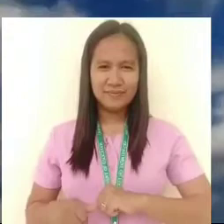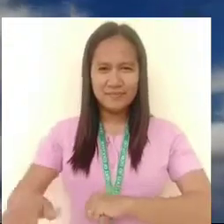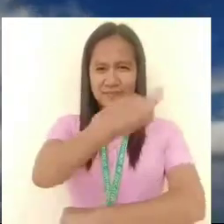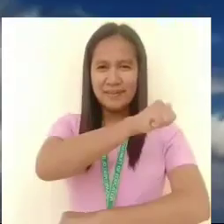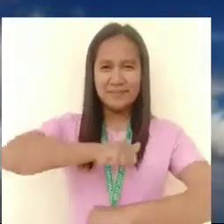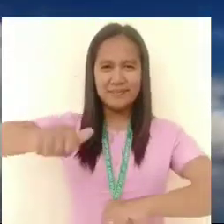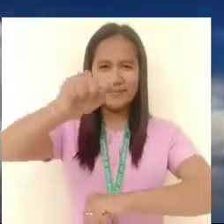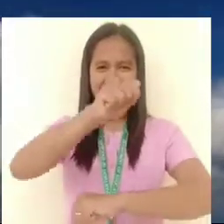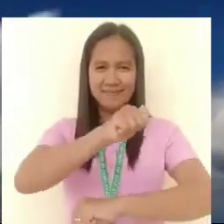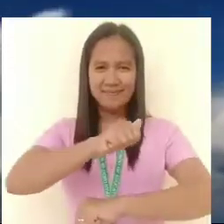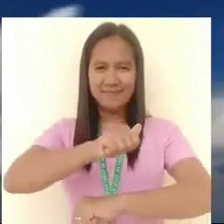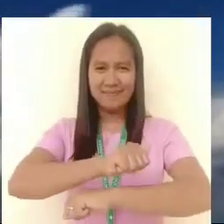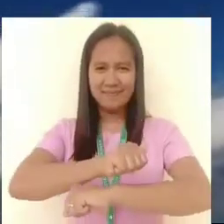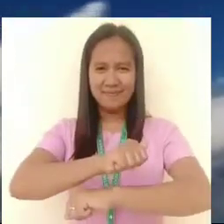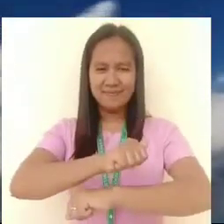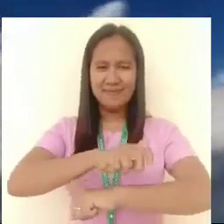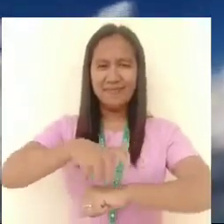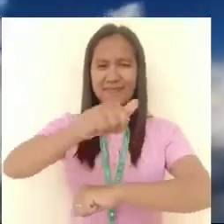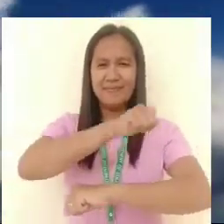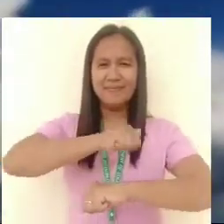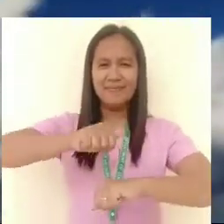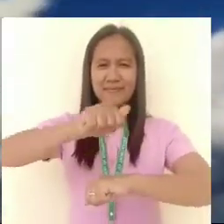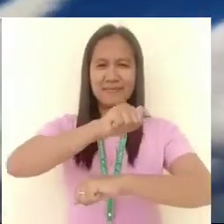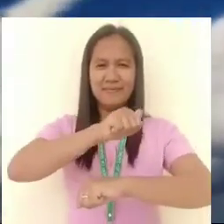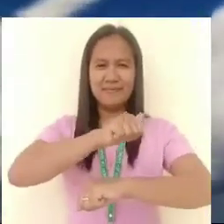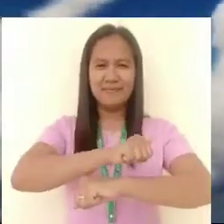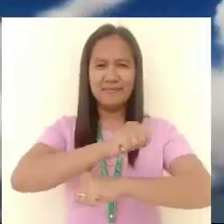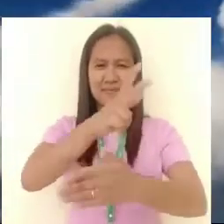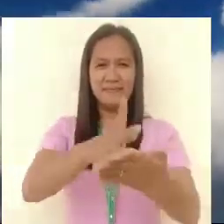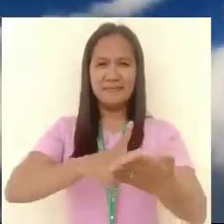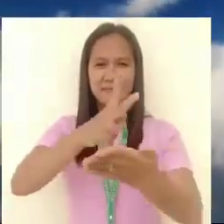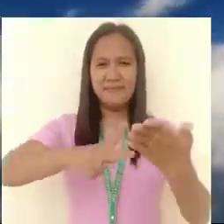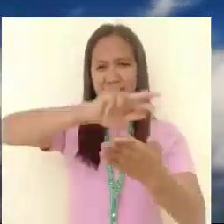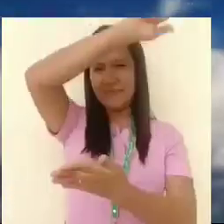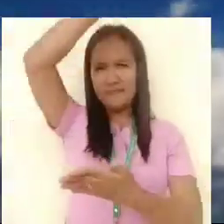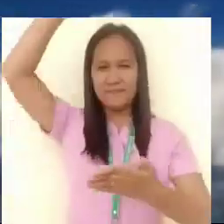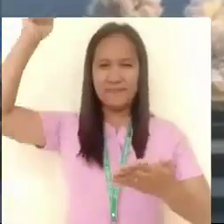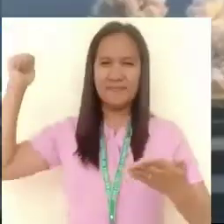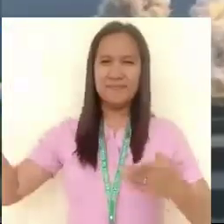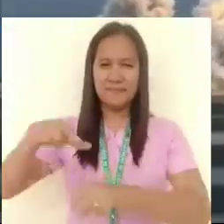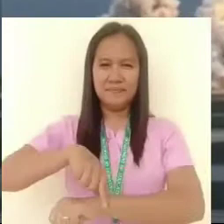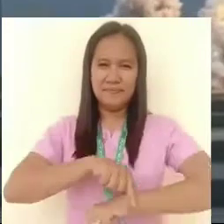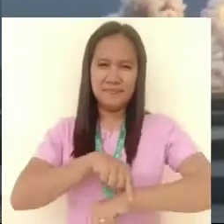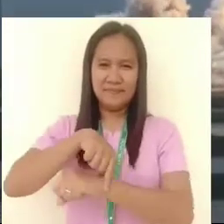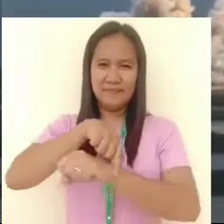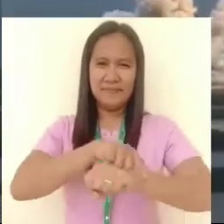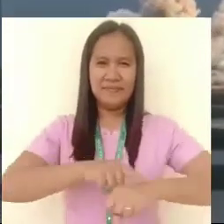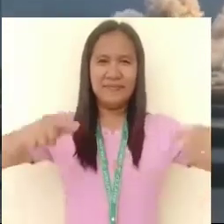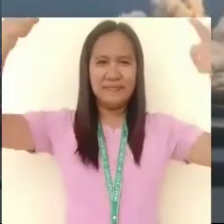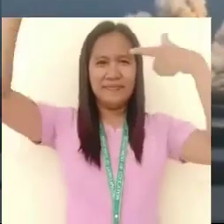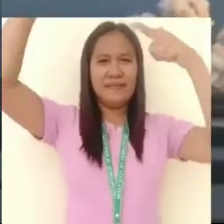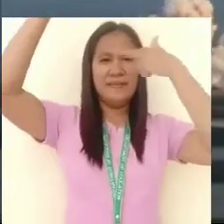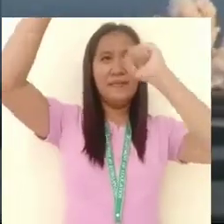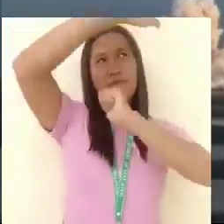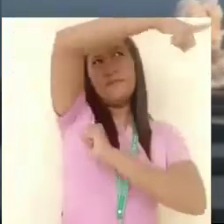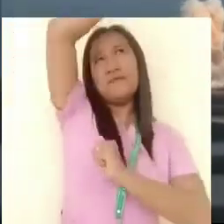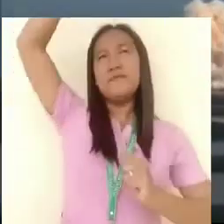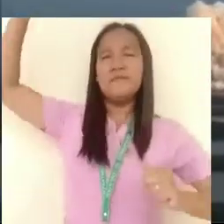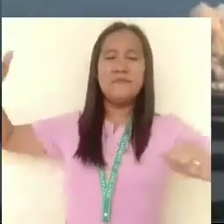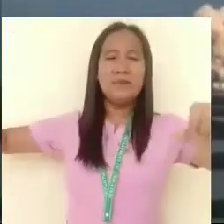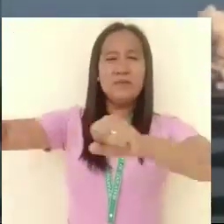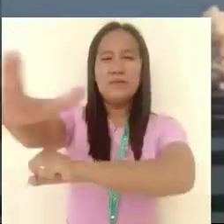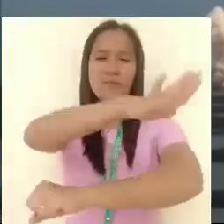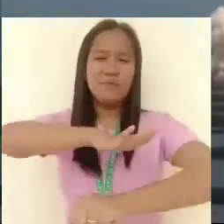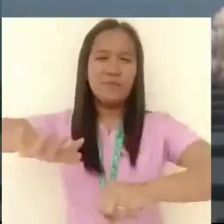The atmosphere, which is the air portion of the Earth, is the layer of gases surrounding our Earth. The